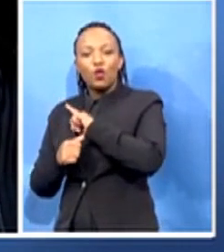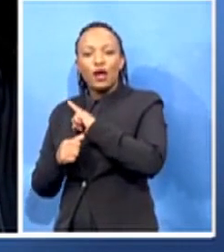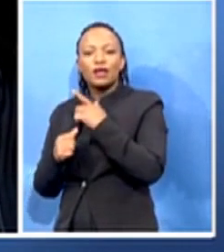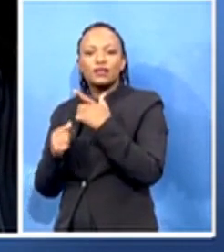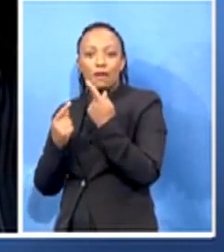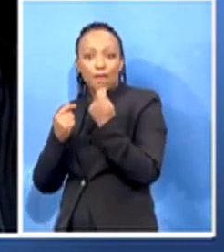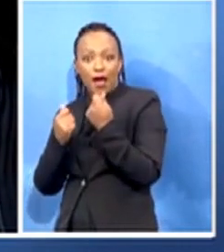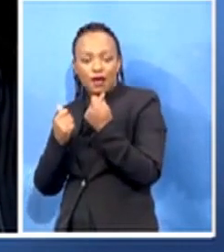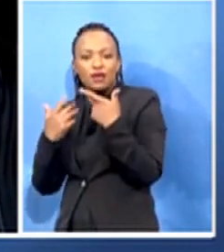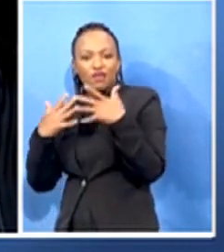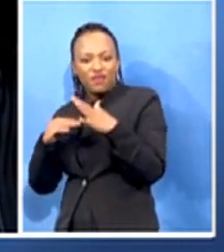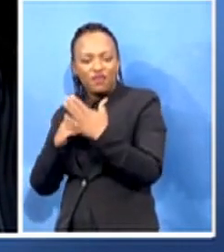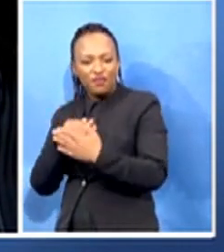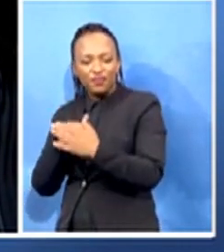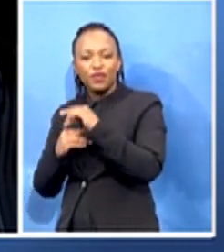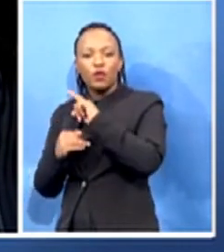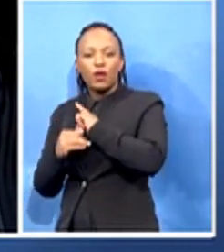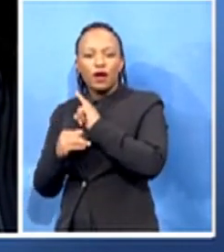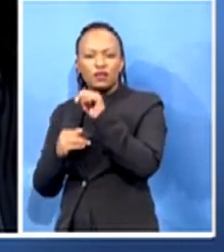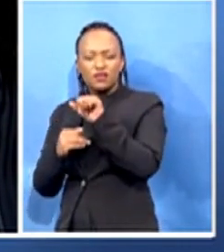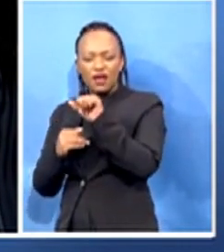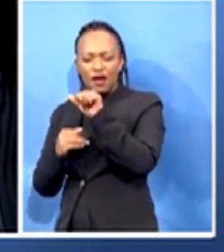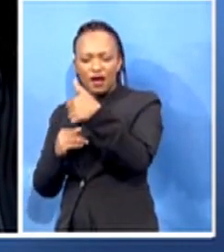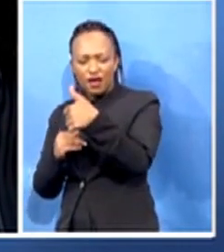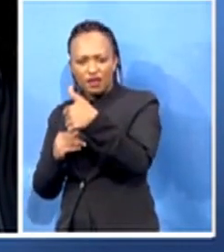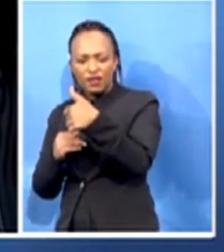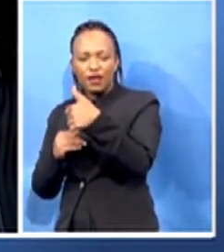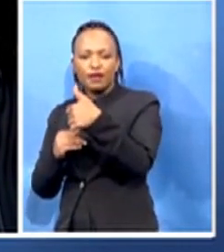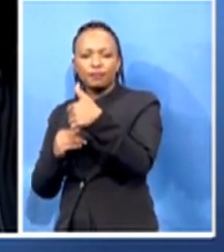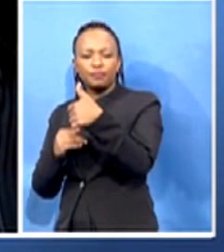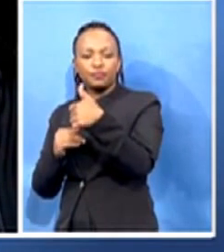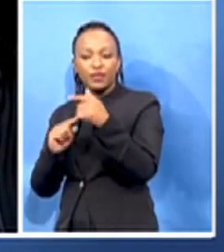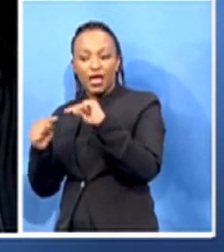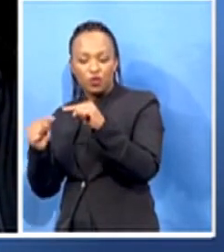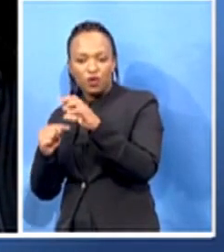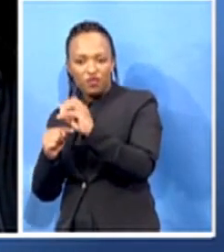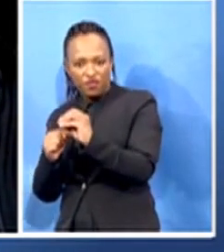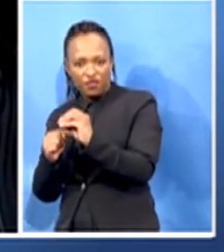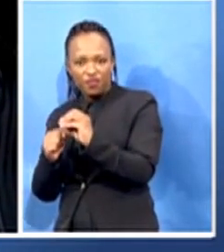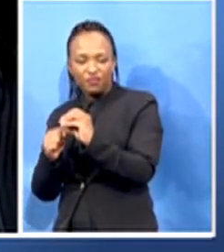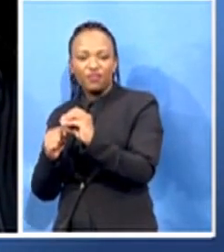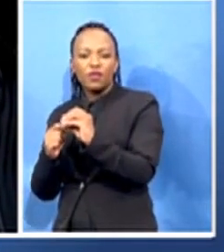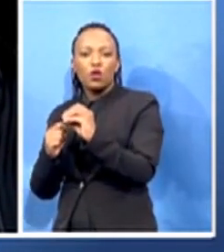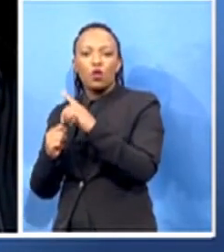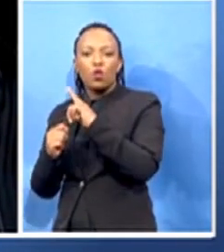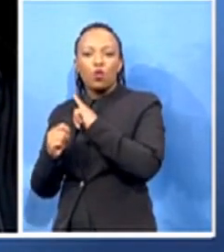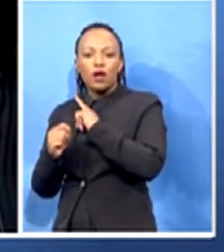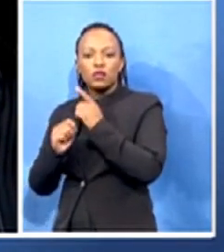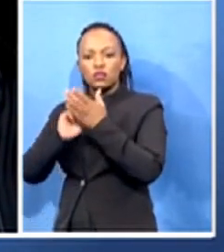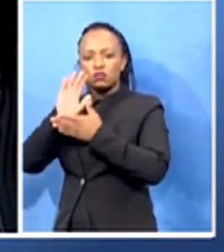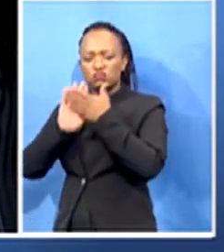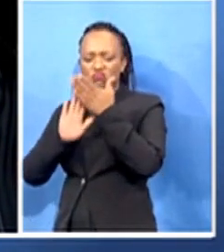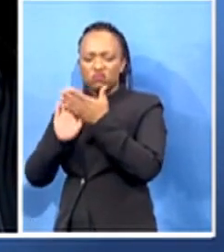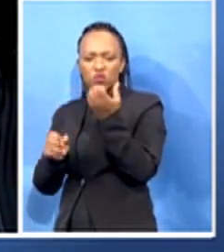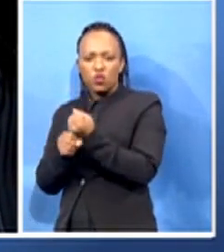other argument is they operate in a bigger environment where the South